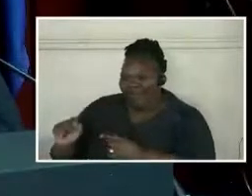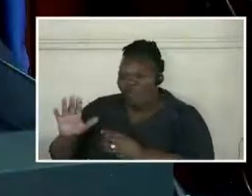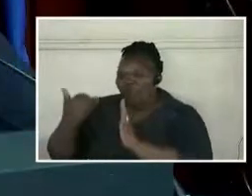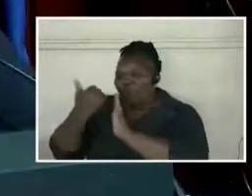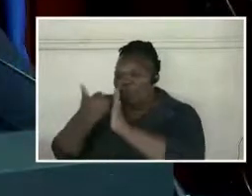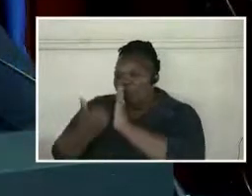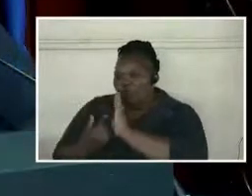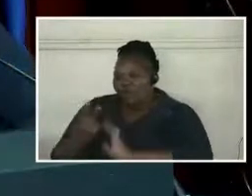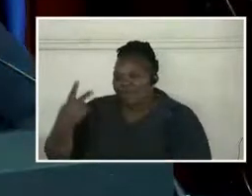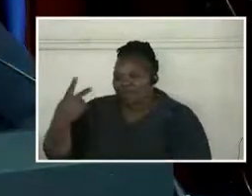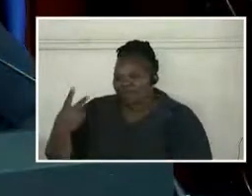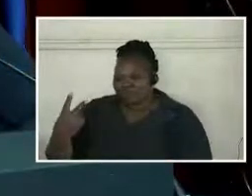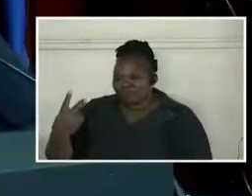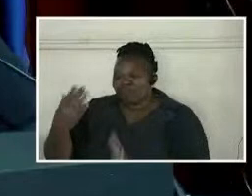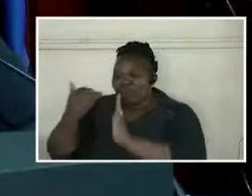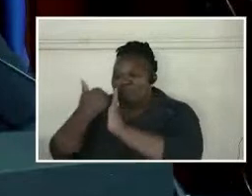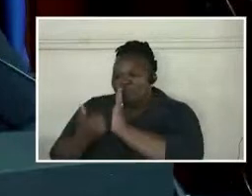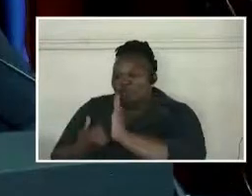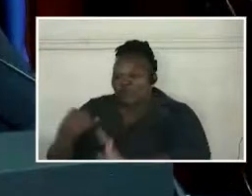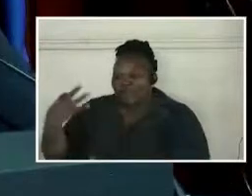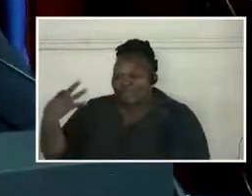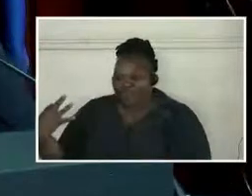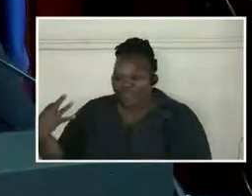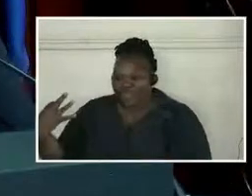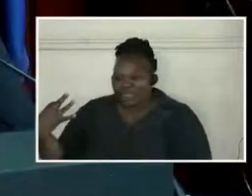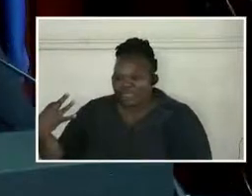2 program 3.